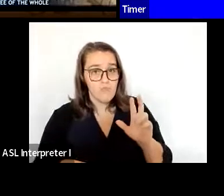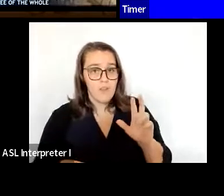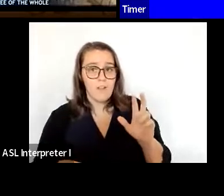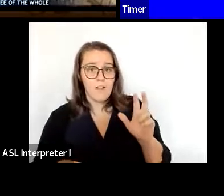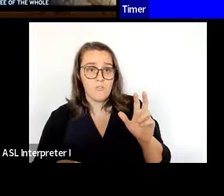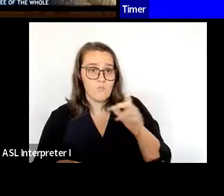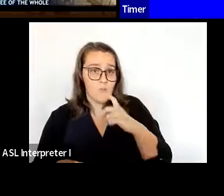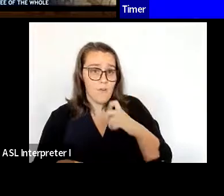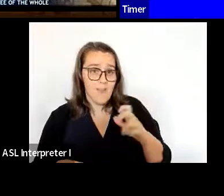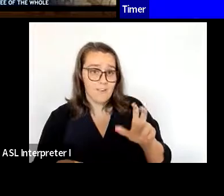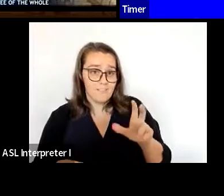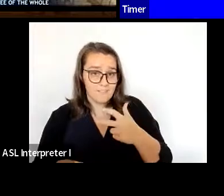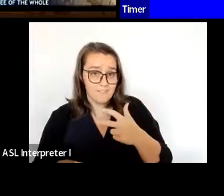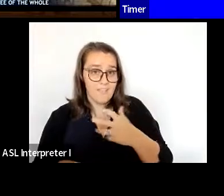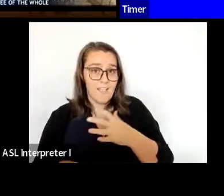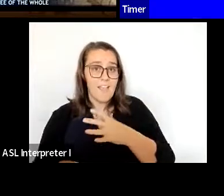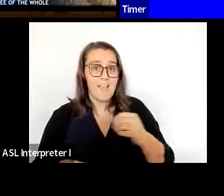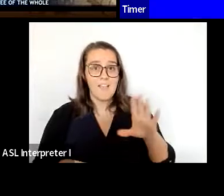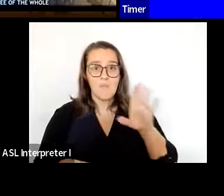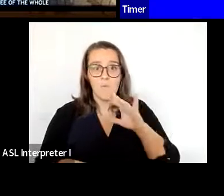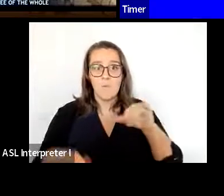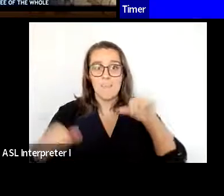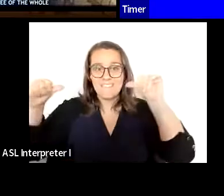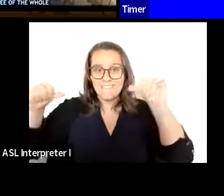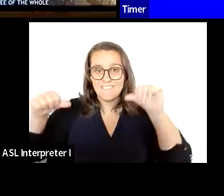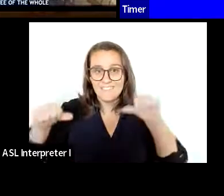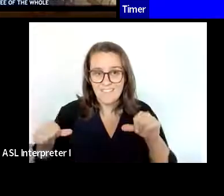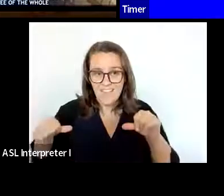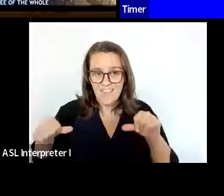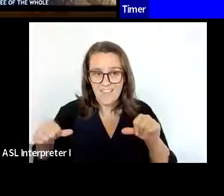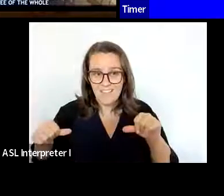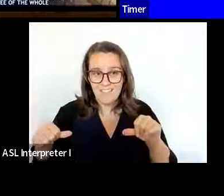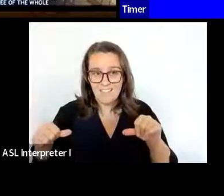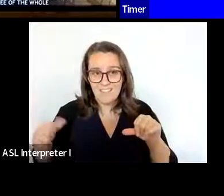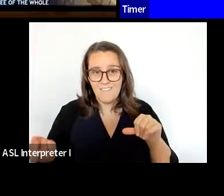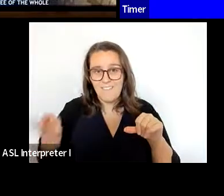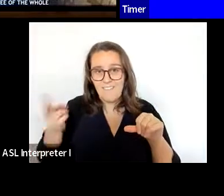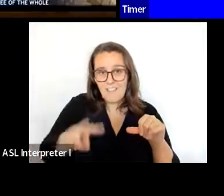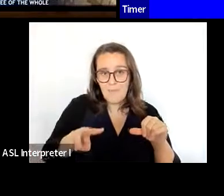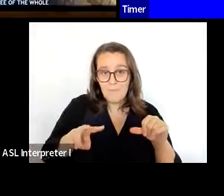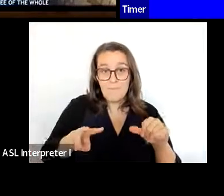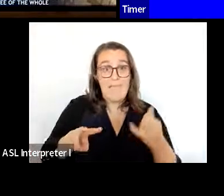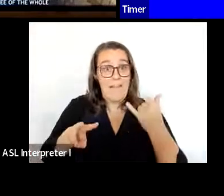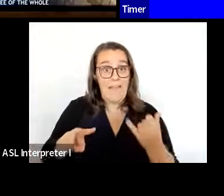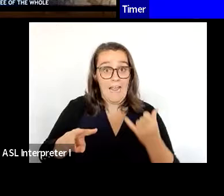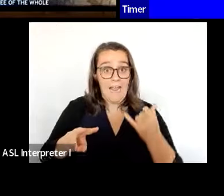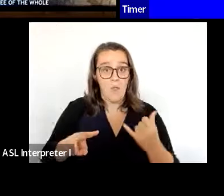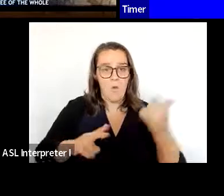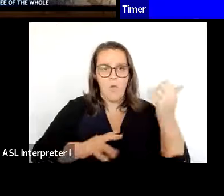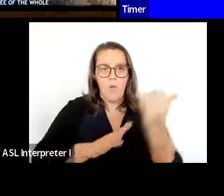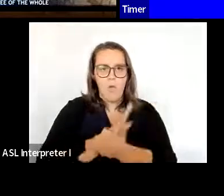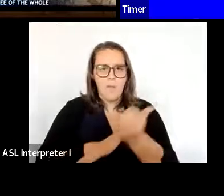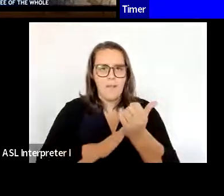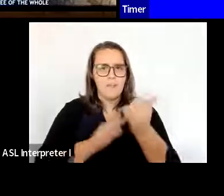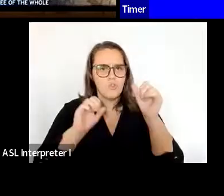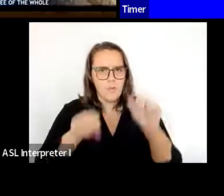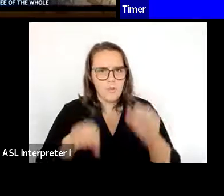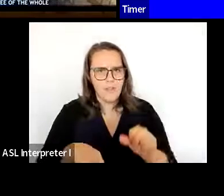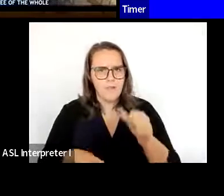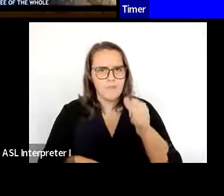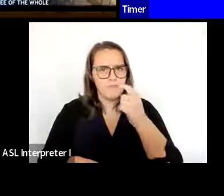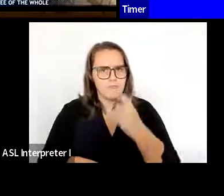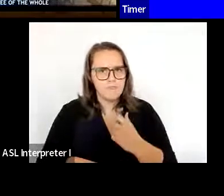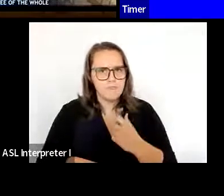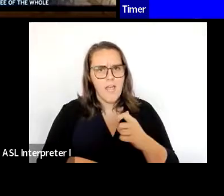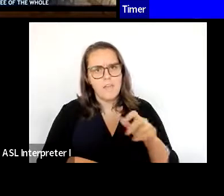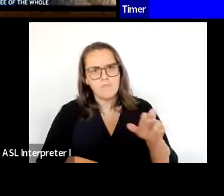those intersections, and there will be a sign. It's going to be flipped. Right now, as you know, you go to an intersection, it's a red light, and you